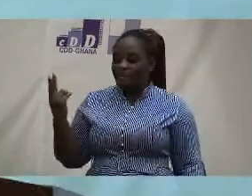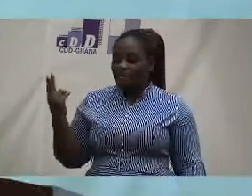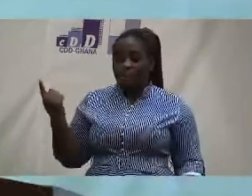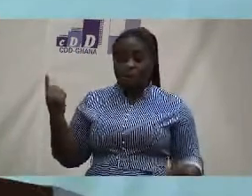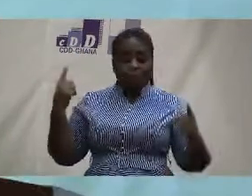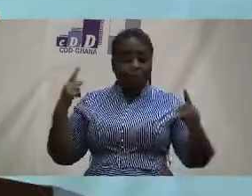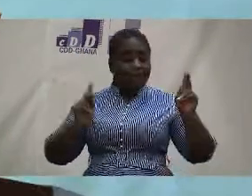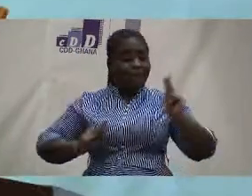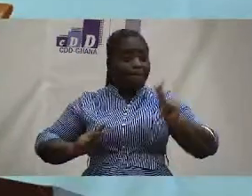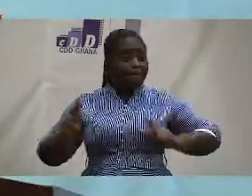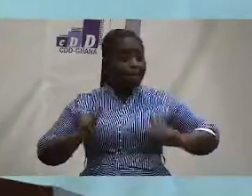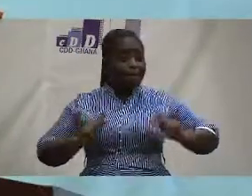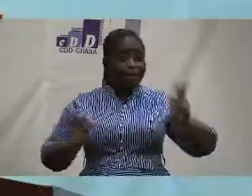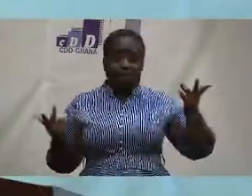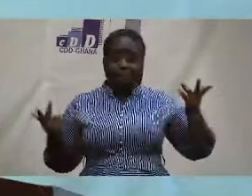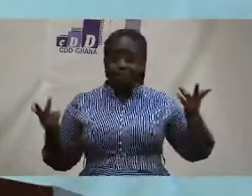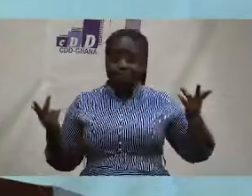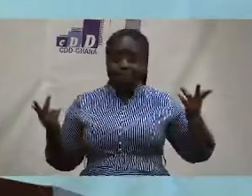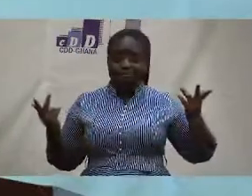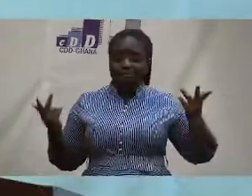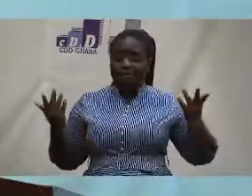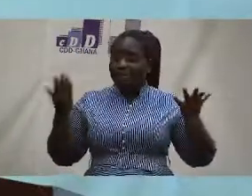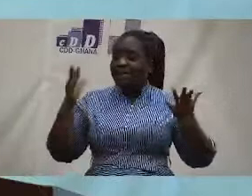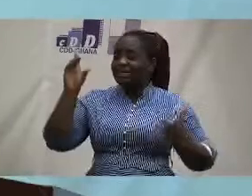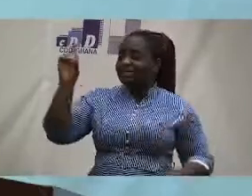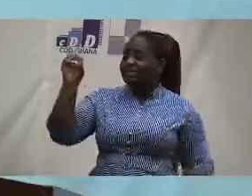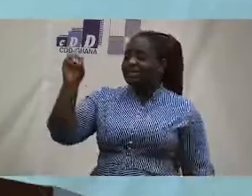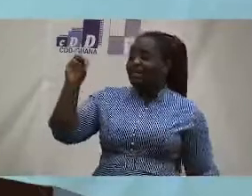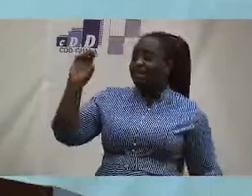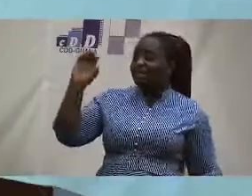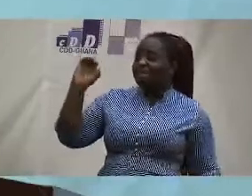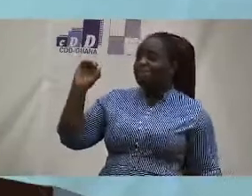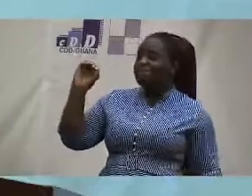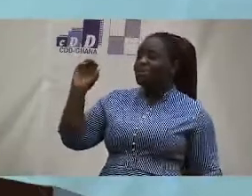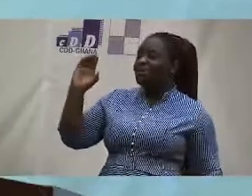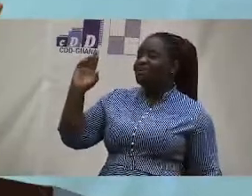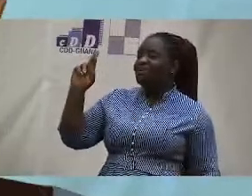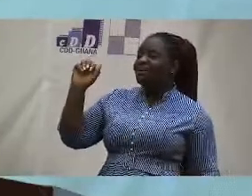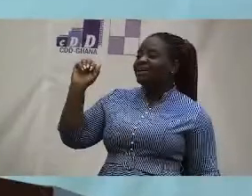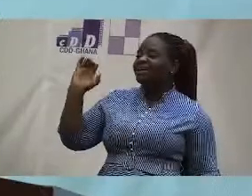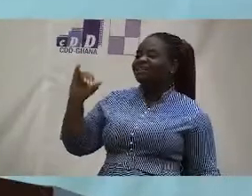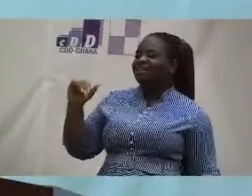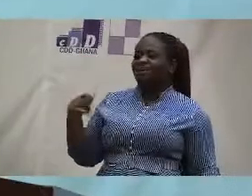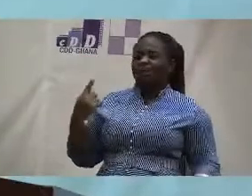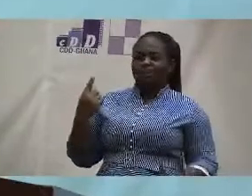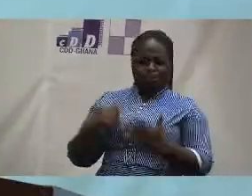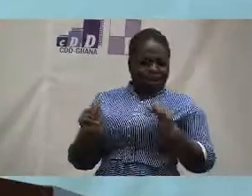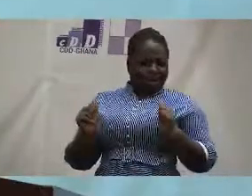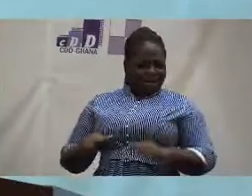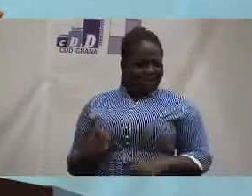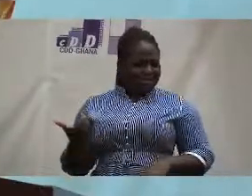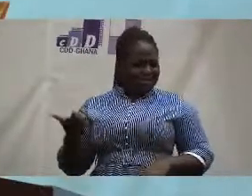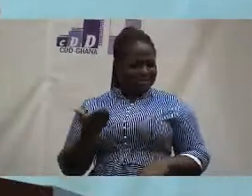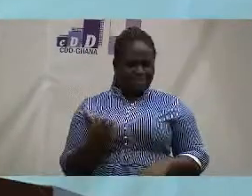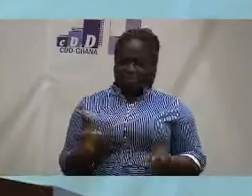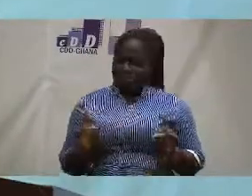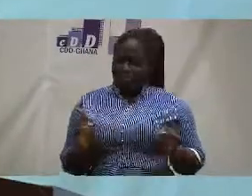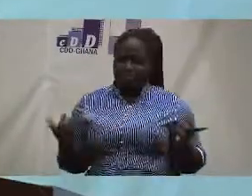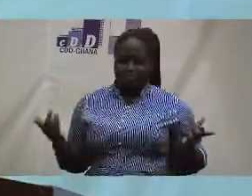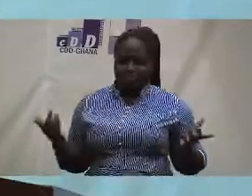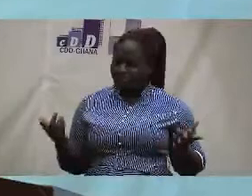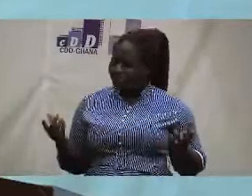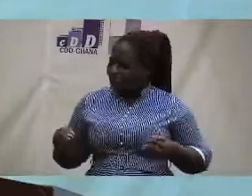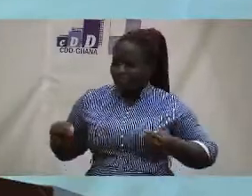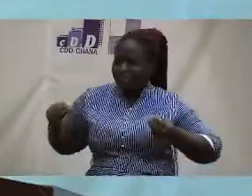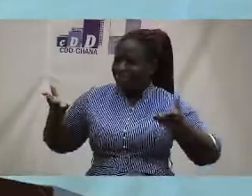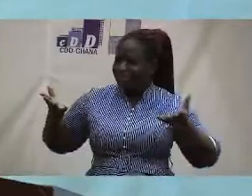where people are querying the quotient of democracy itself and saying that, what can this democracy